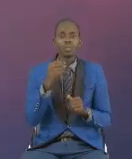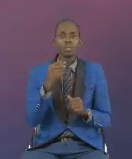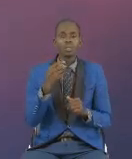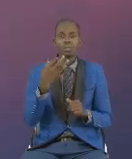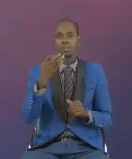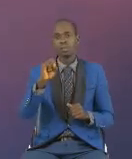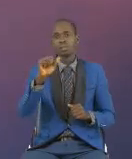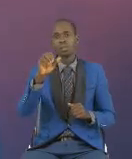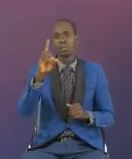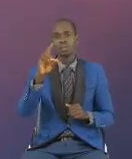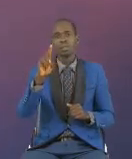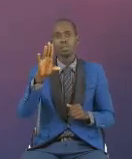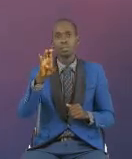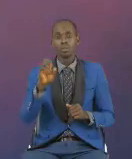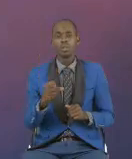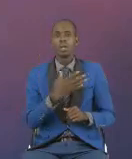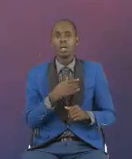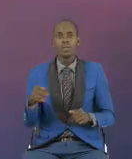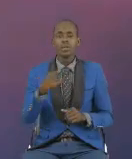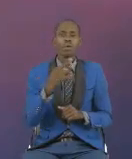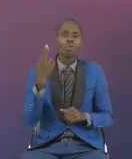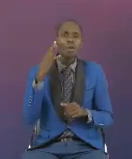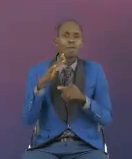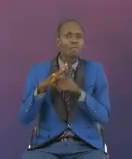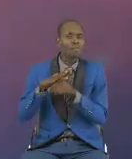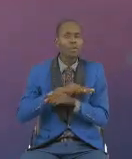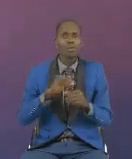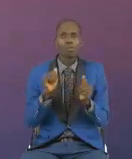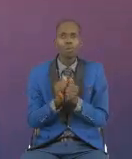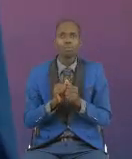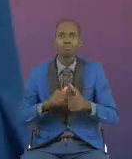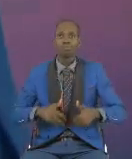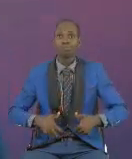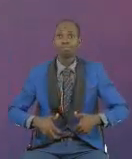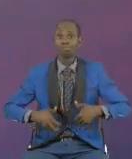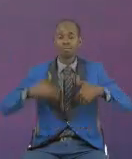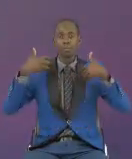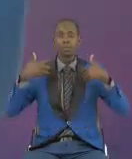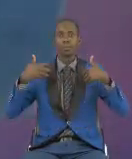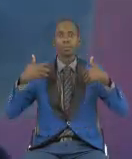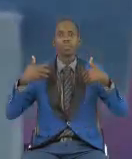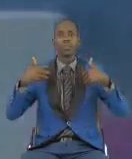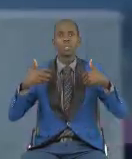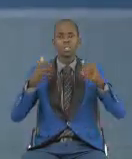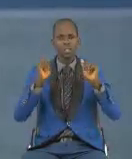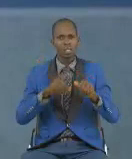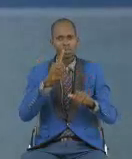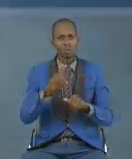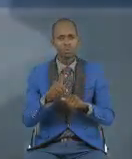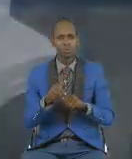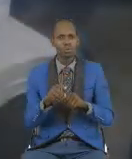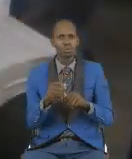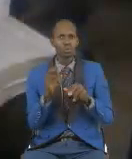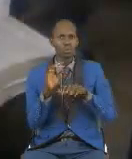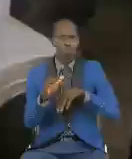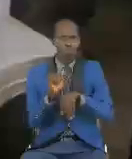and they were filled with indignation. Can you walk when people look at you and